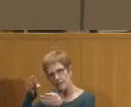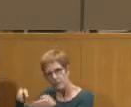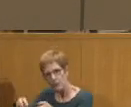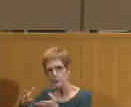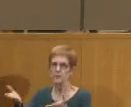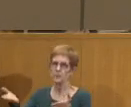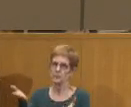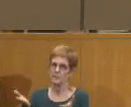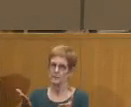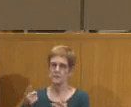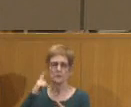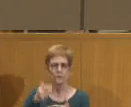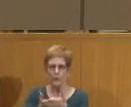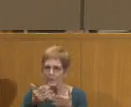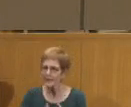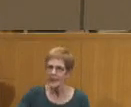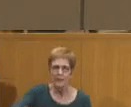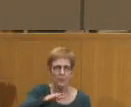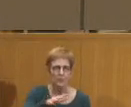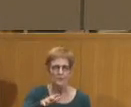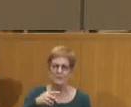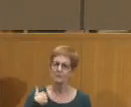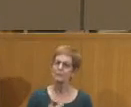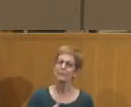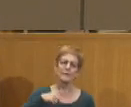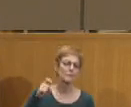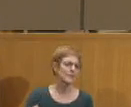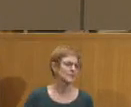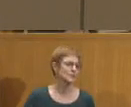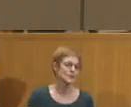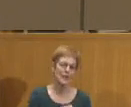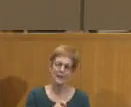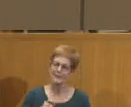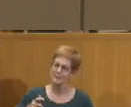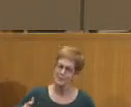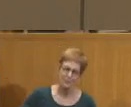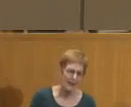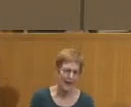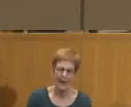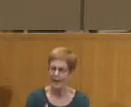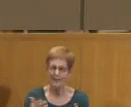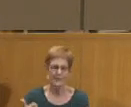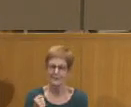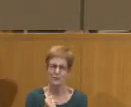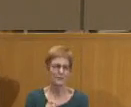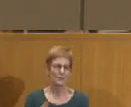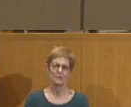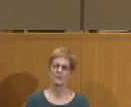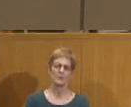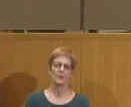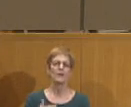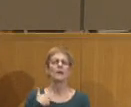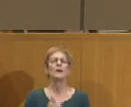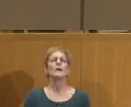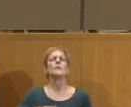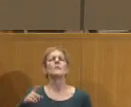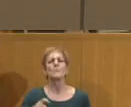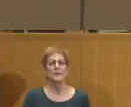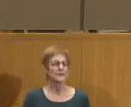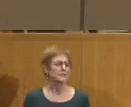Charlotte. The foundation of city government is to serve with policies and actions that are inclusive